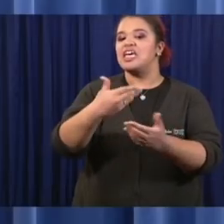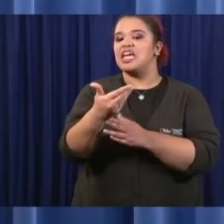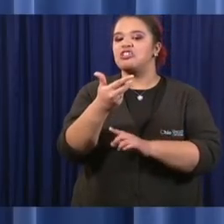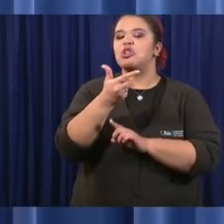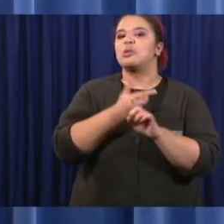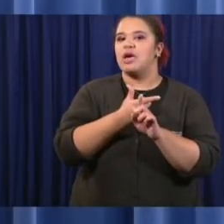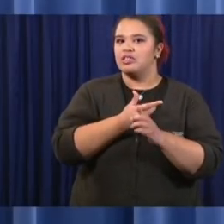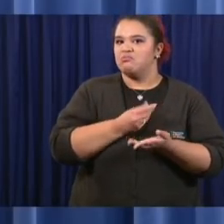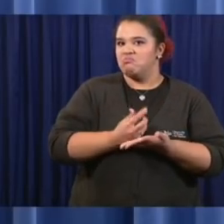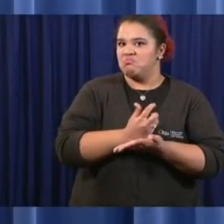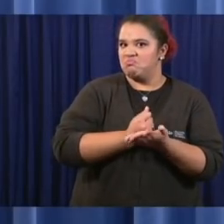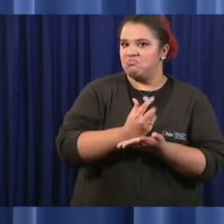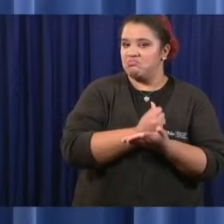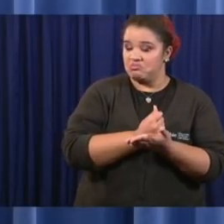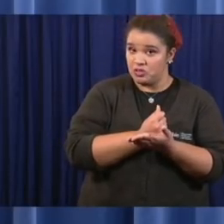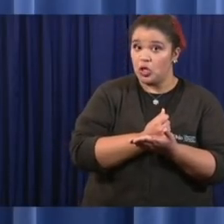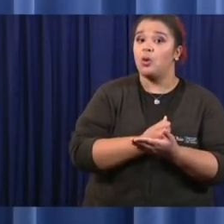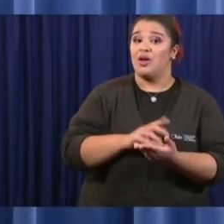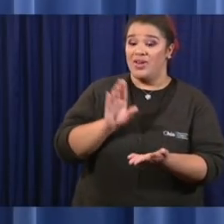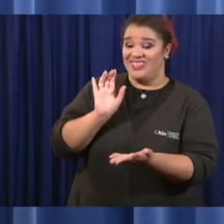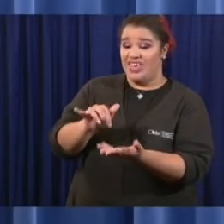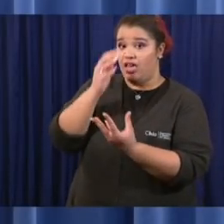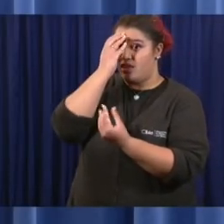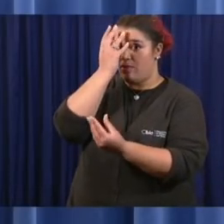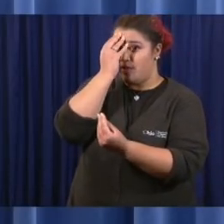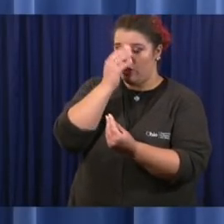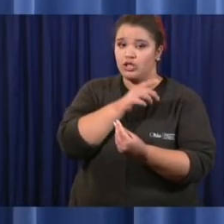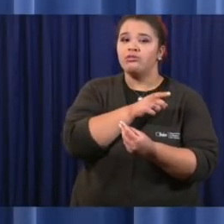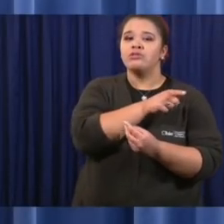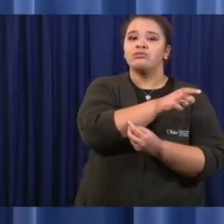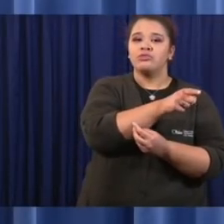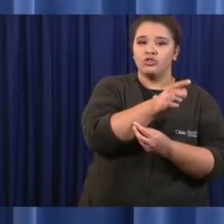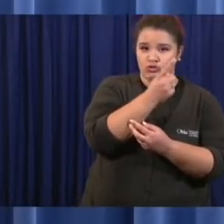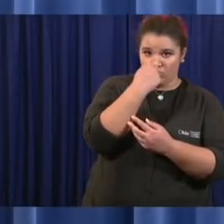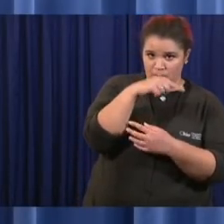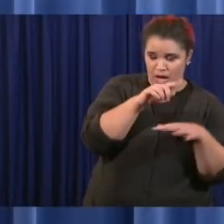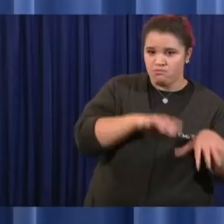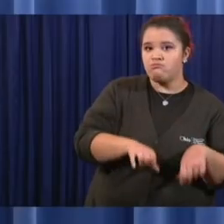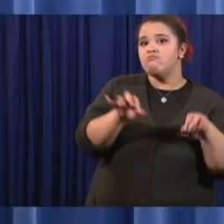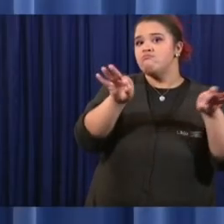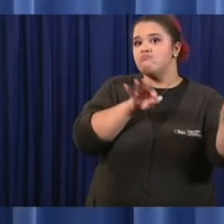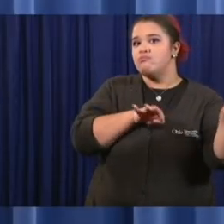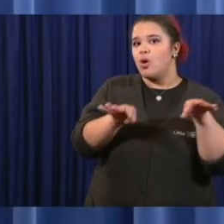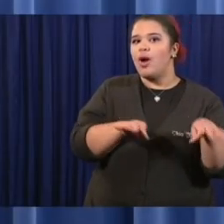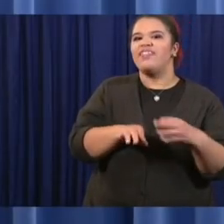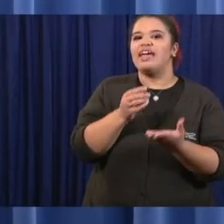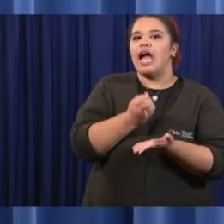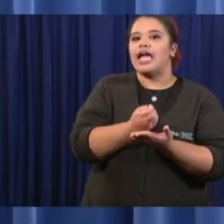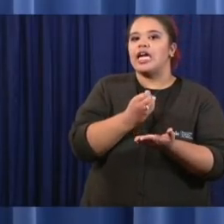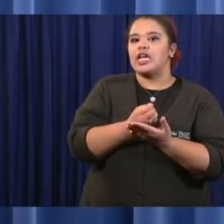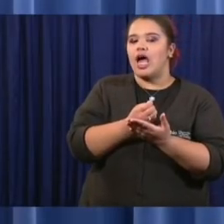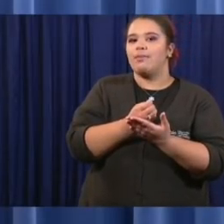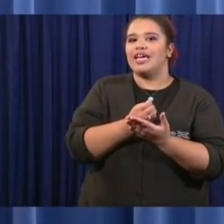the economic recovery is going to look like and what the state will continue to do to support businesses?